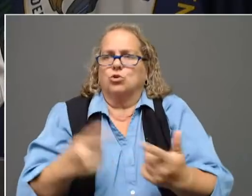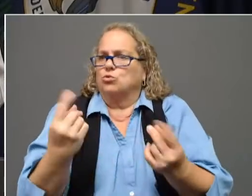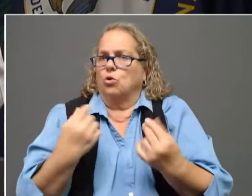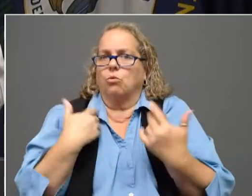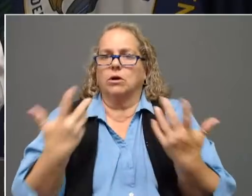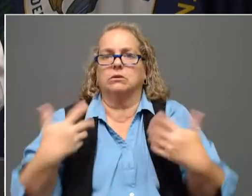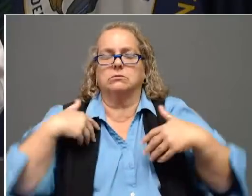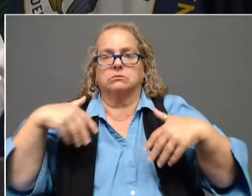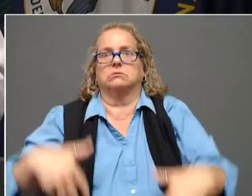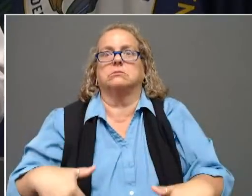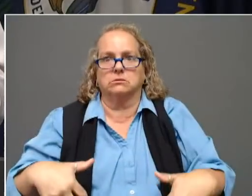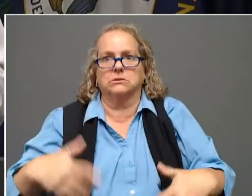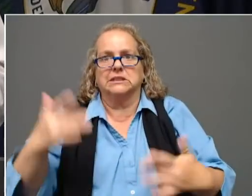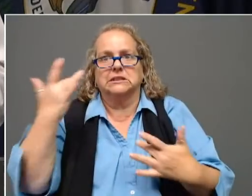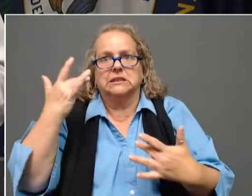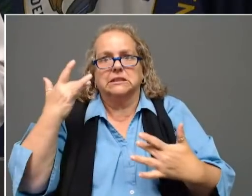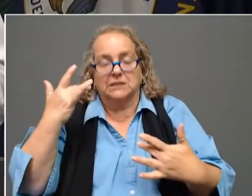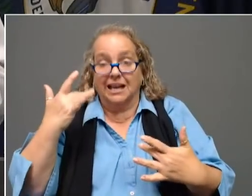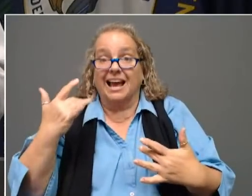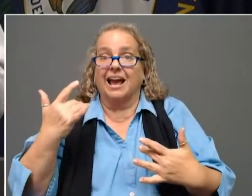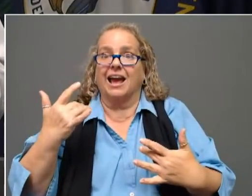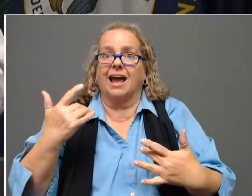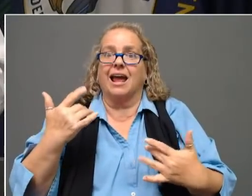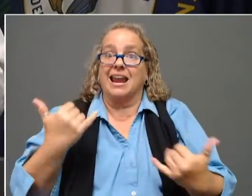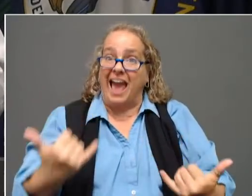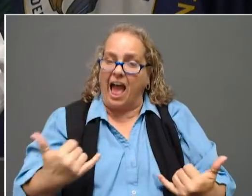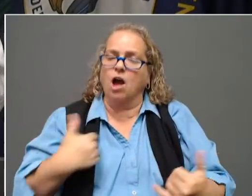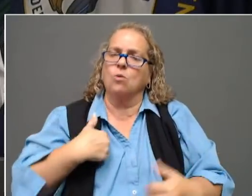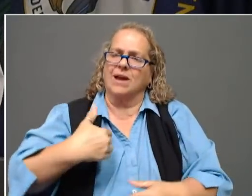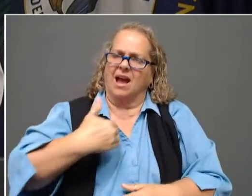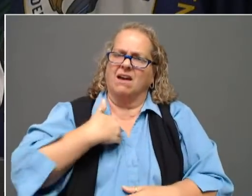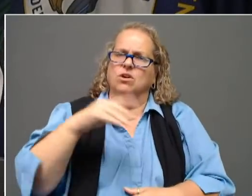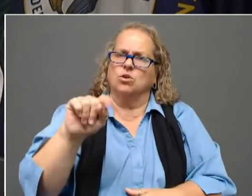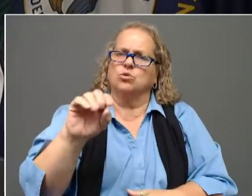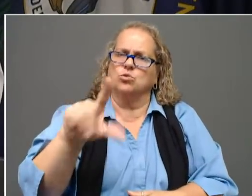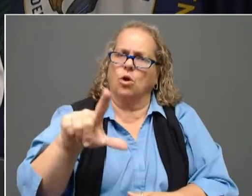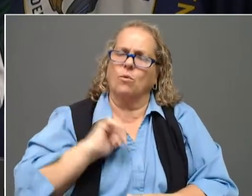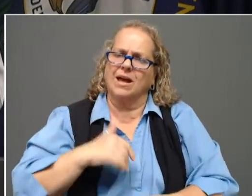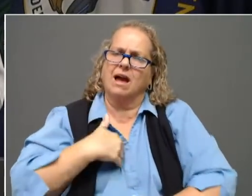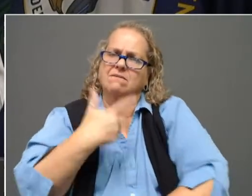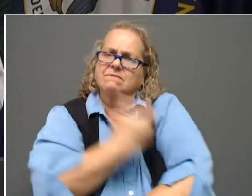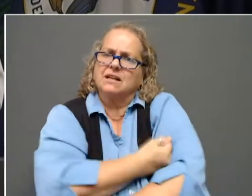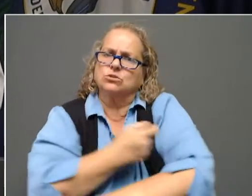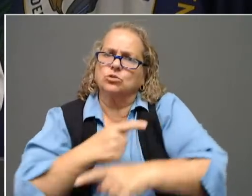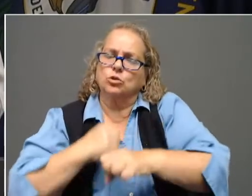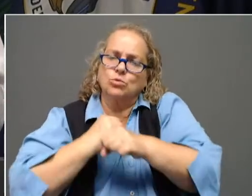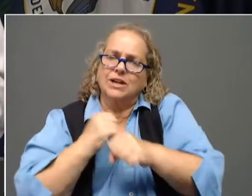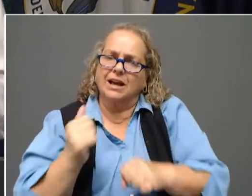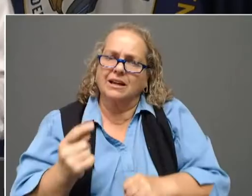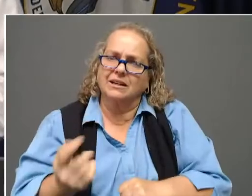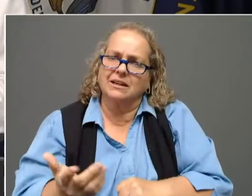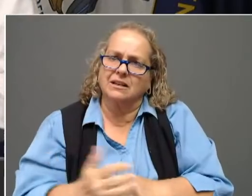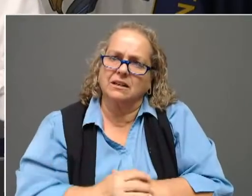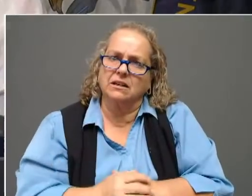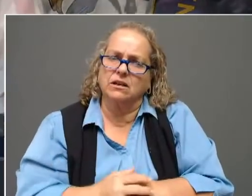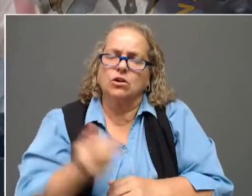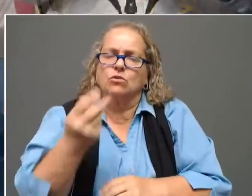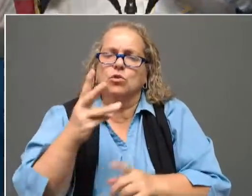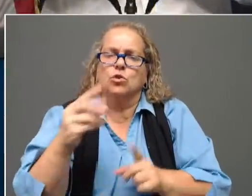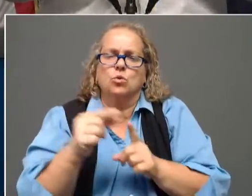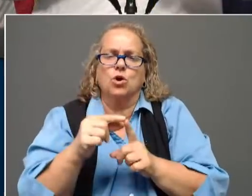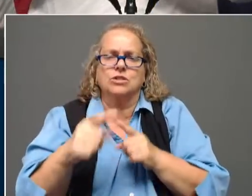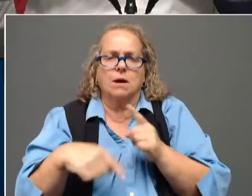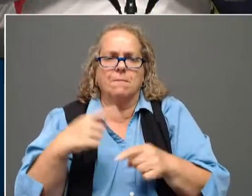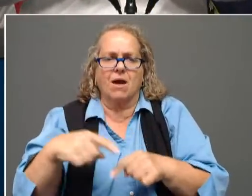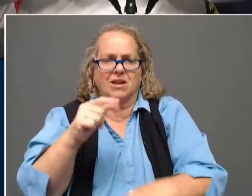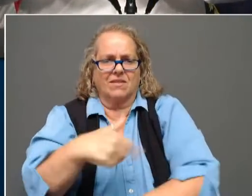refined tool. If we could put the last slide up, Kenneth. Just a few words about these vaccines. I've shown this before.